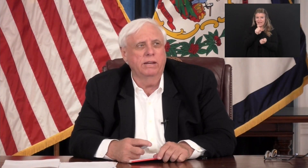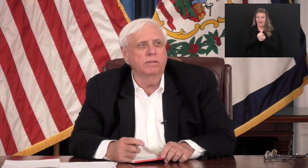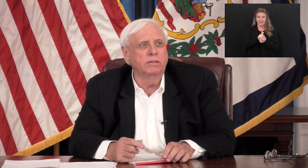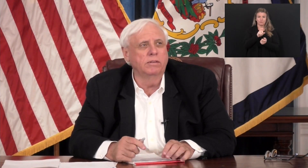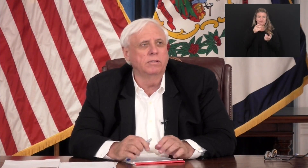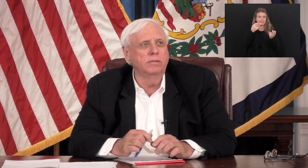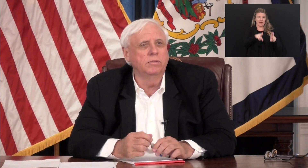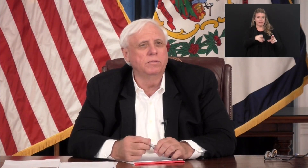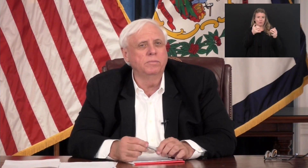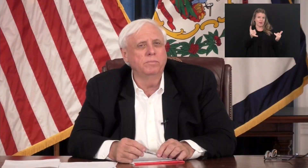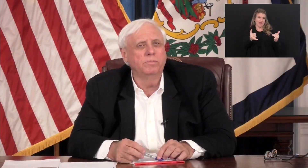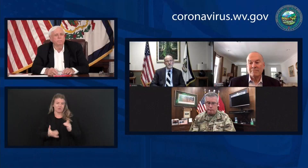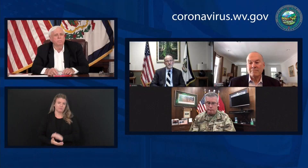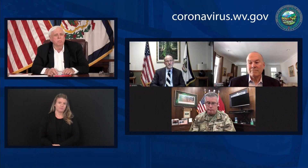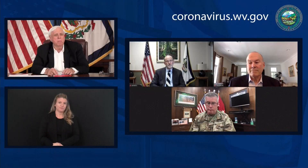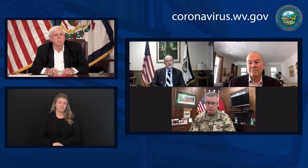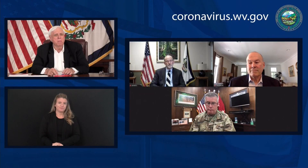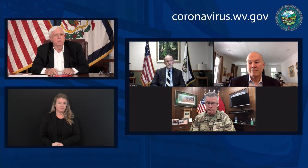status of that.